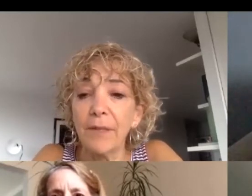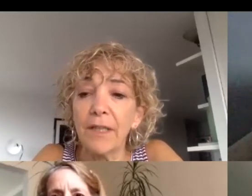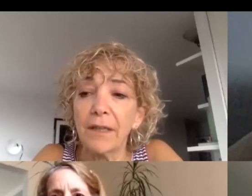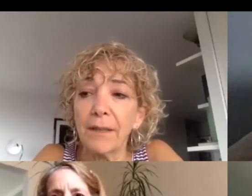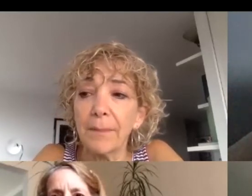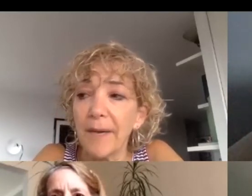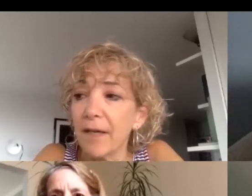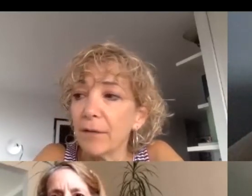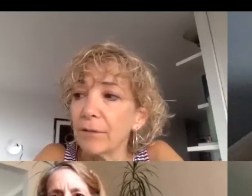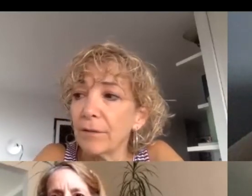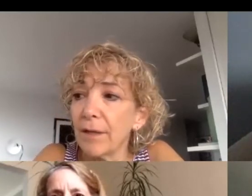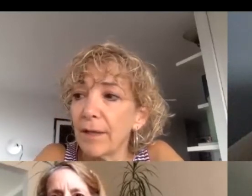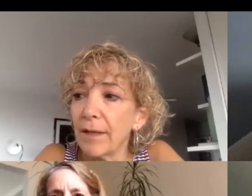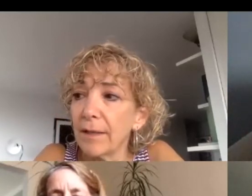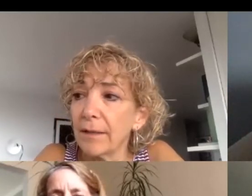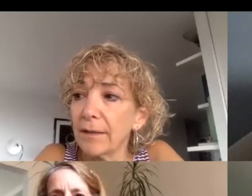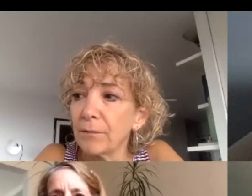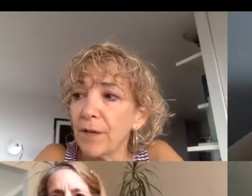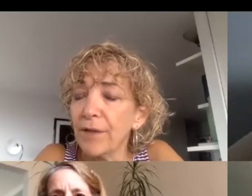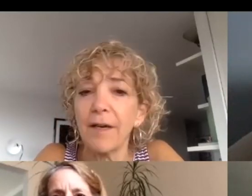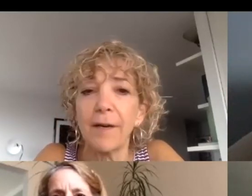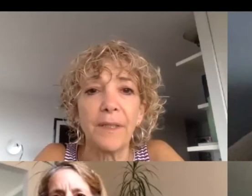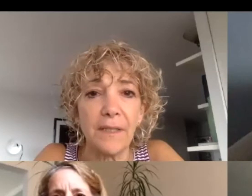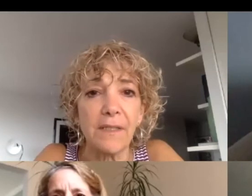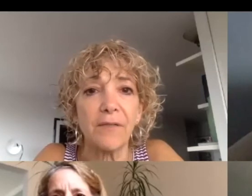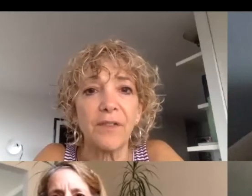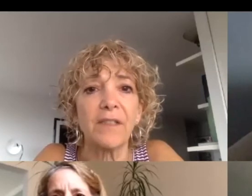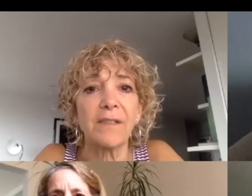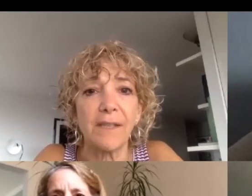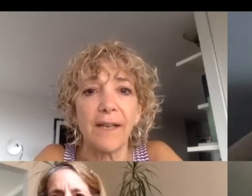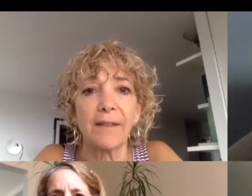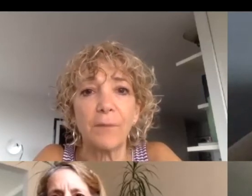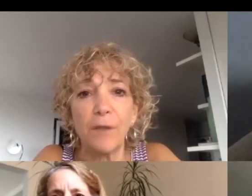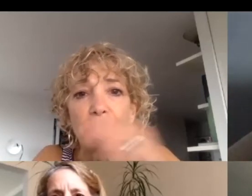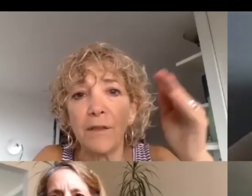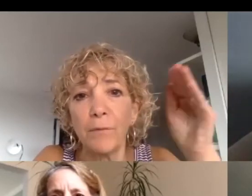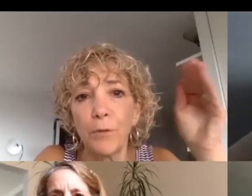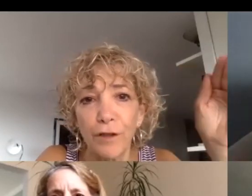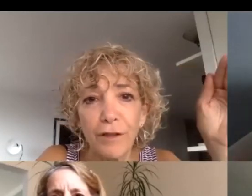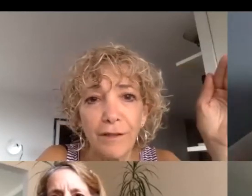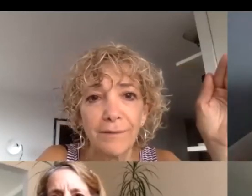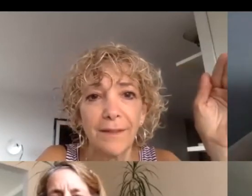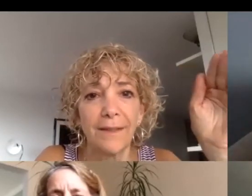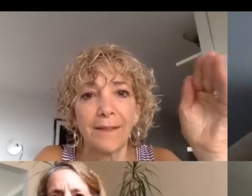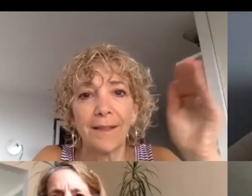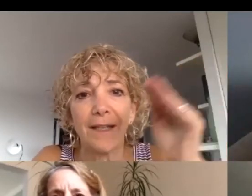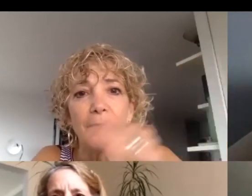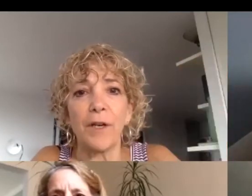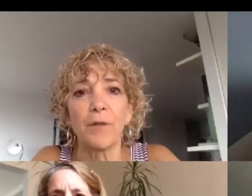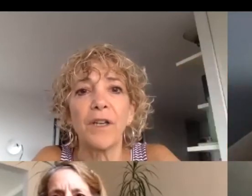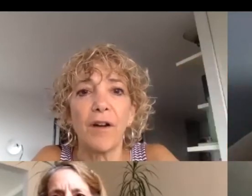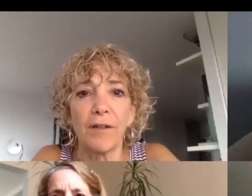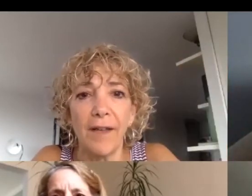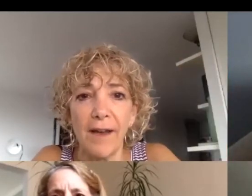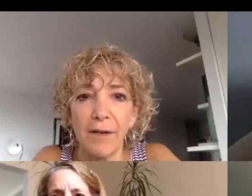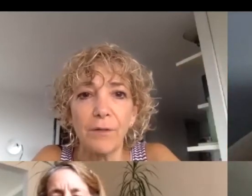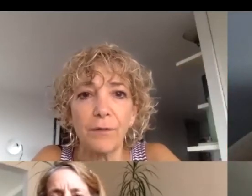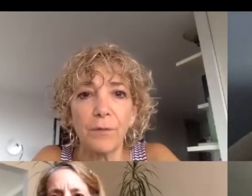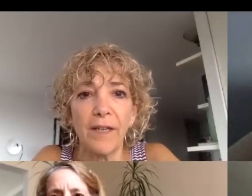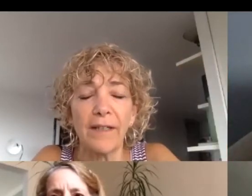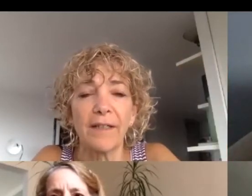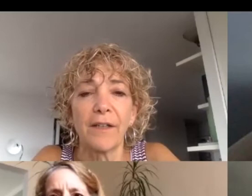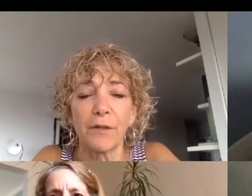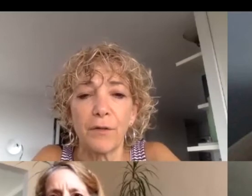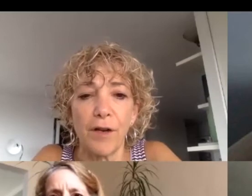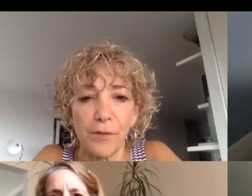Yeah, when I think about where the company, like Tiffany said, where we were and where we are now,